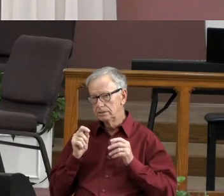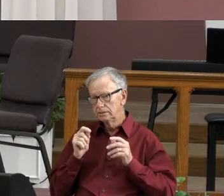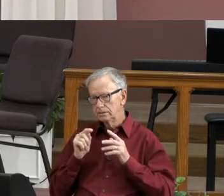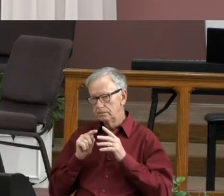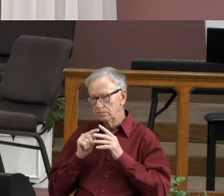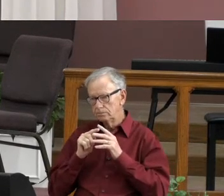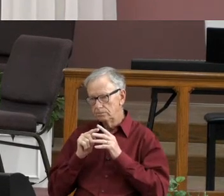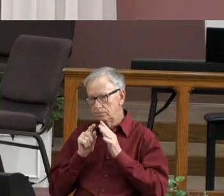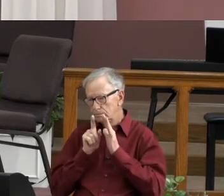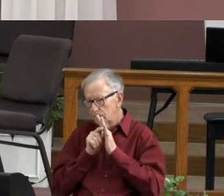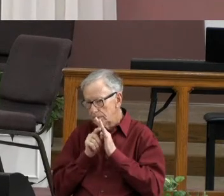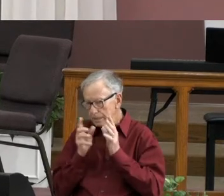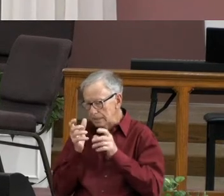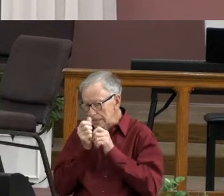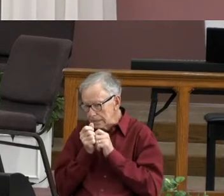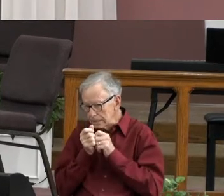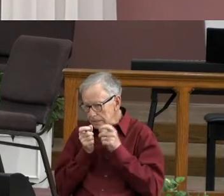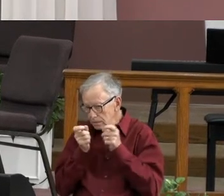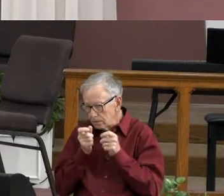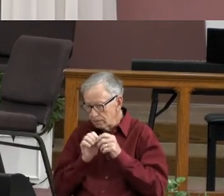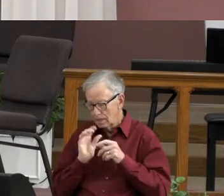lives, and we forget.